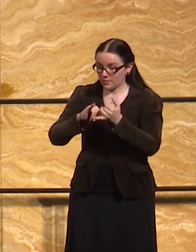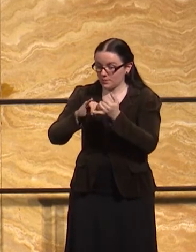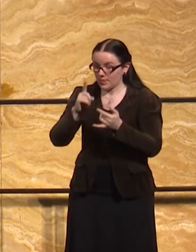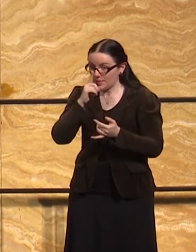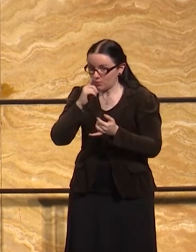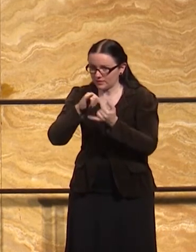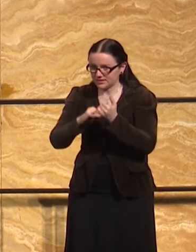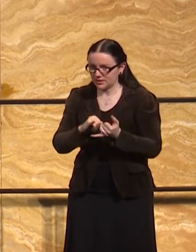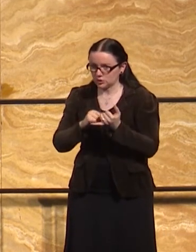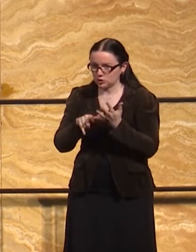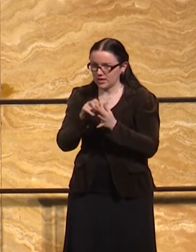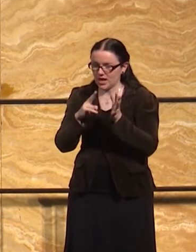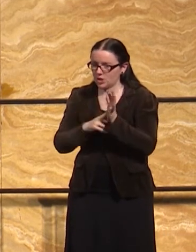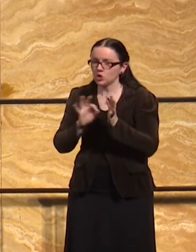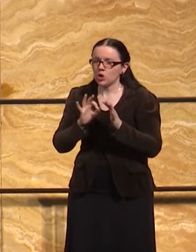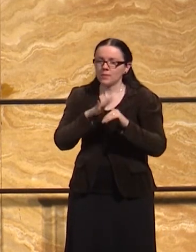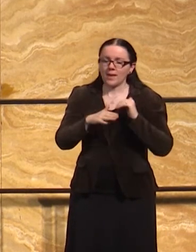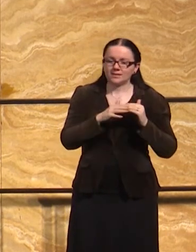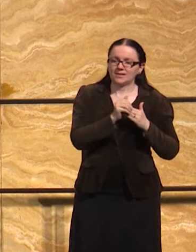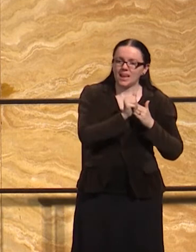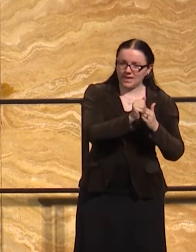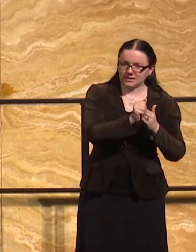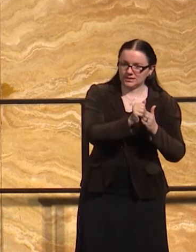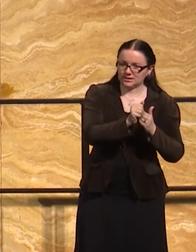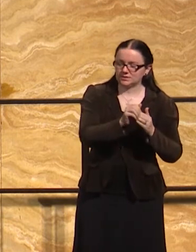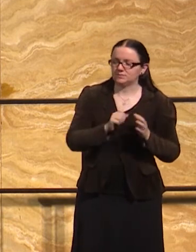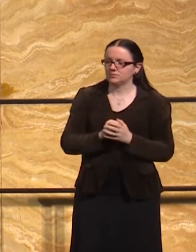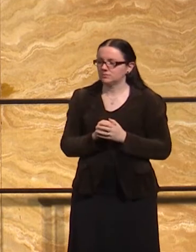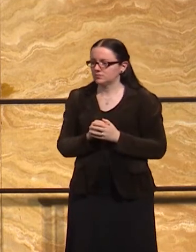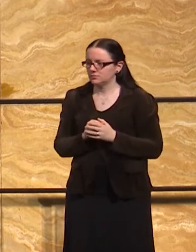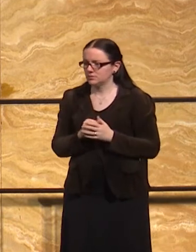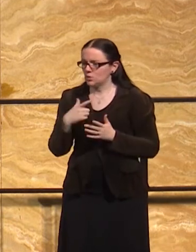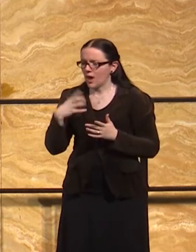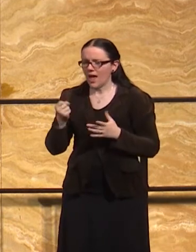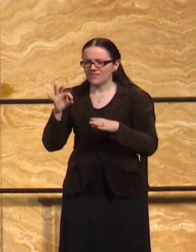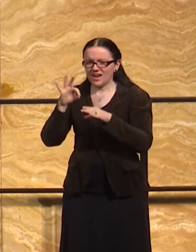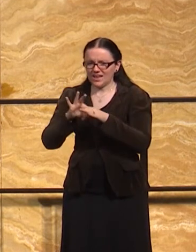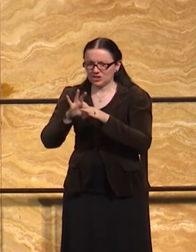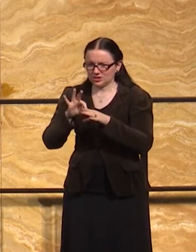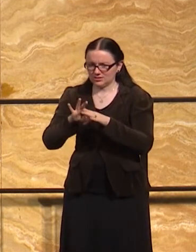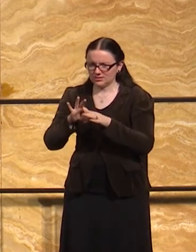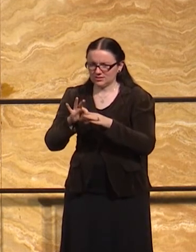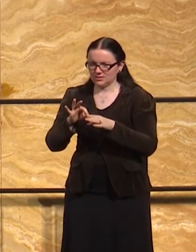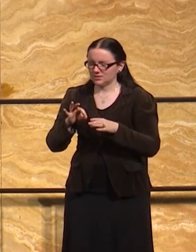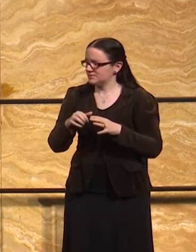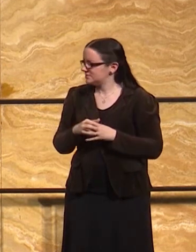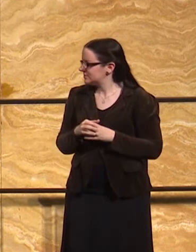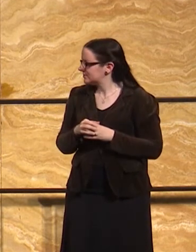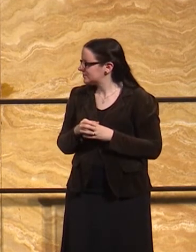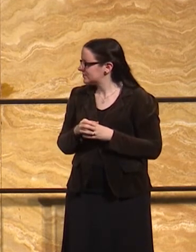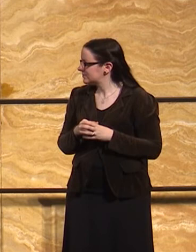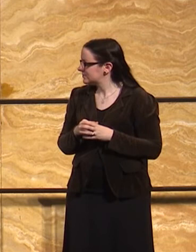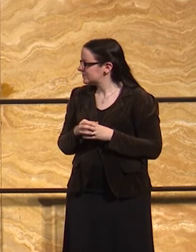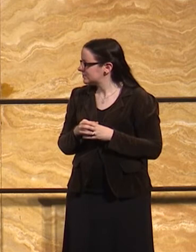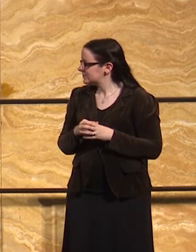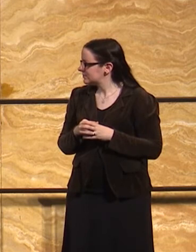shouldn't, why should we have elections and also, you know, have a referendum and have elections when we could have had several